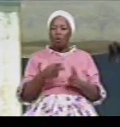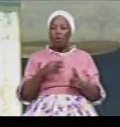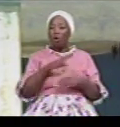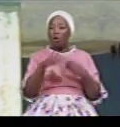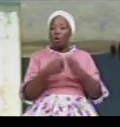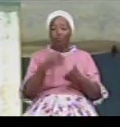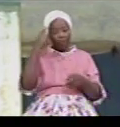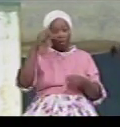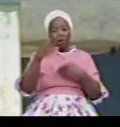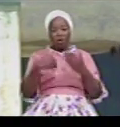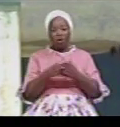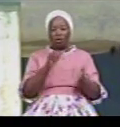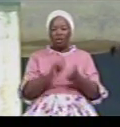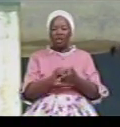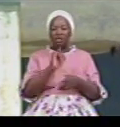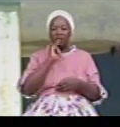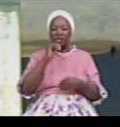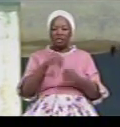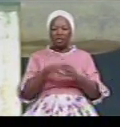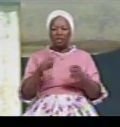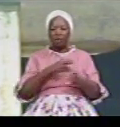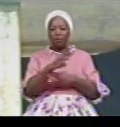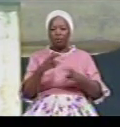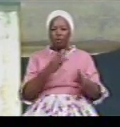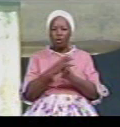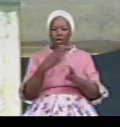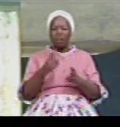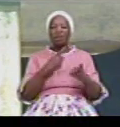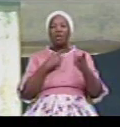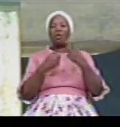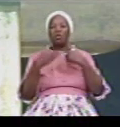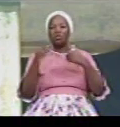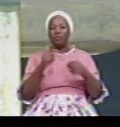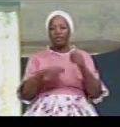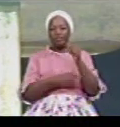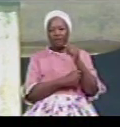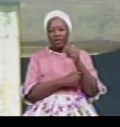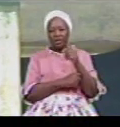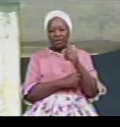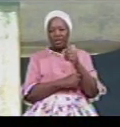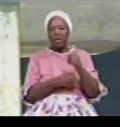the lust of the flesh," that's what lust there means,